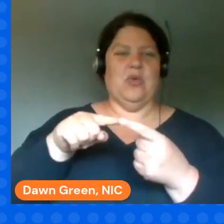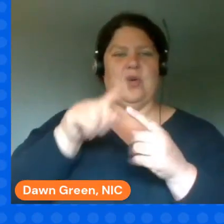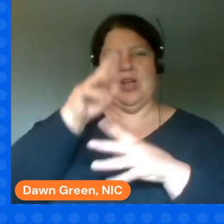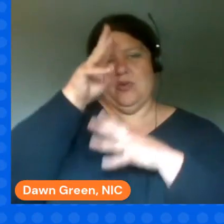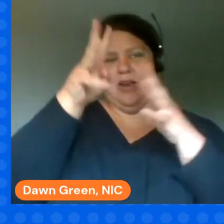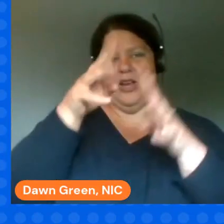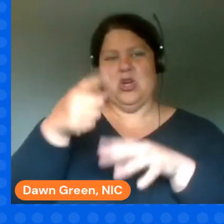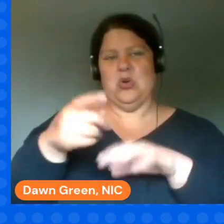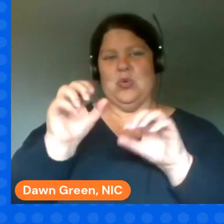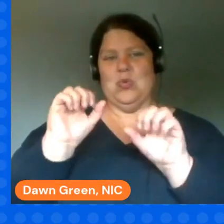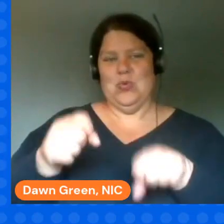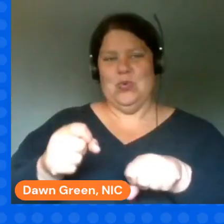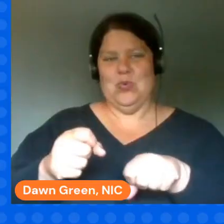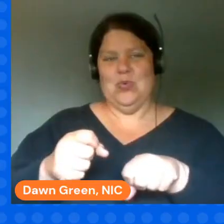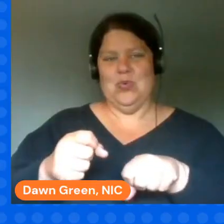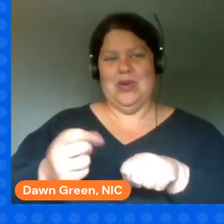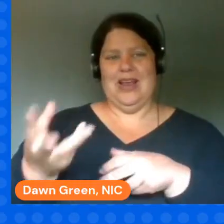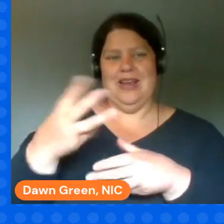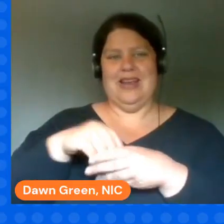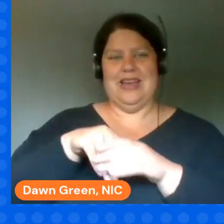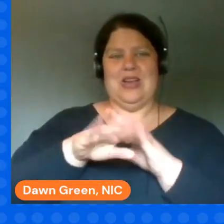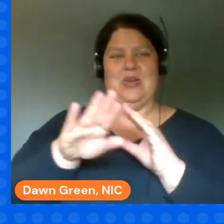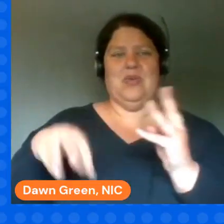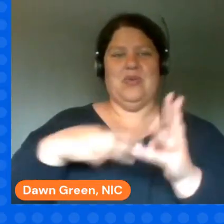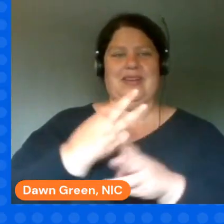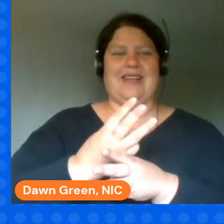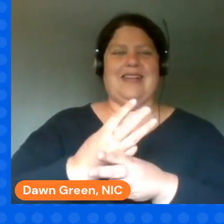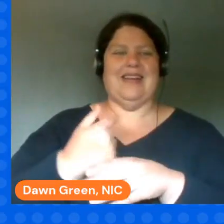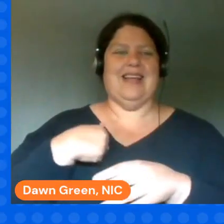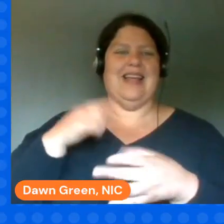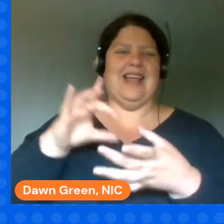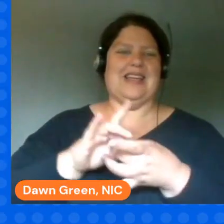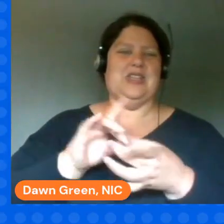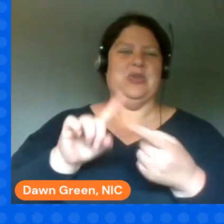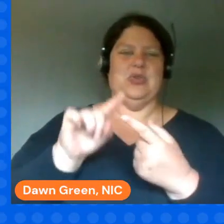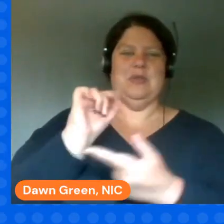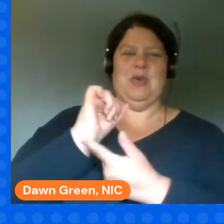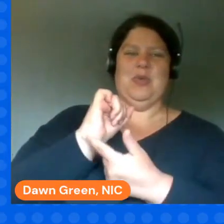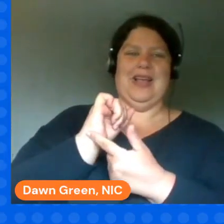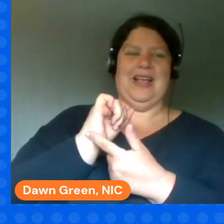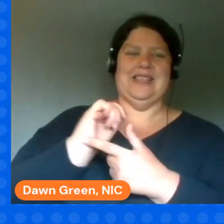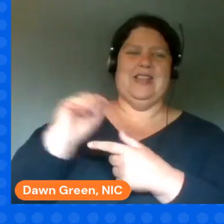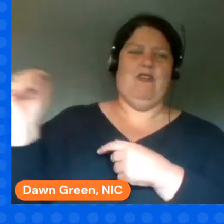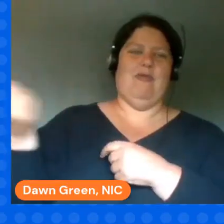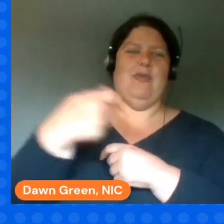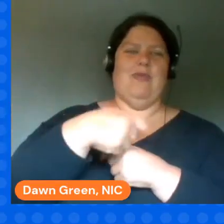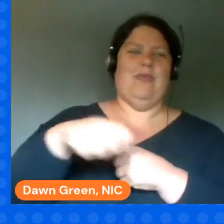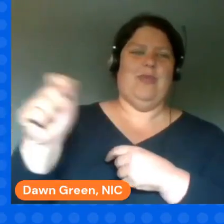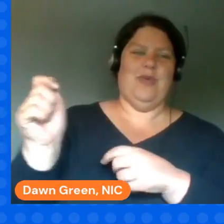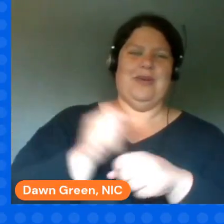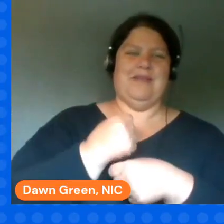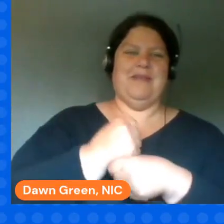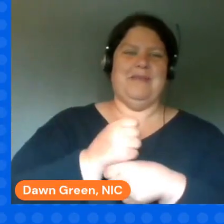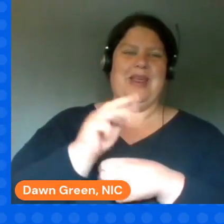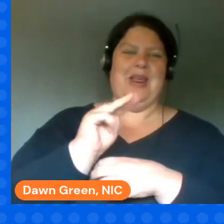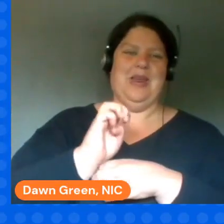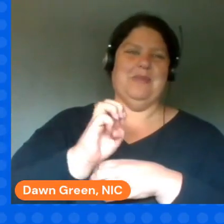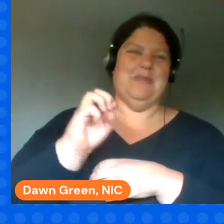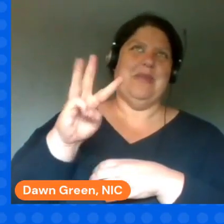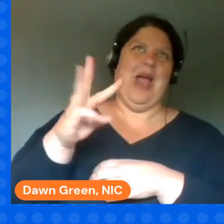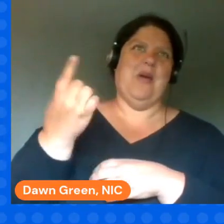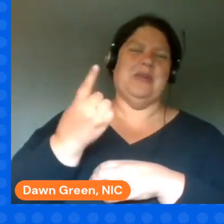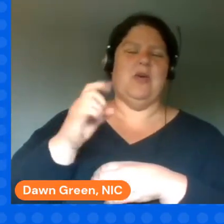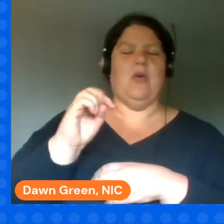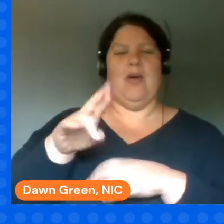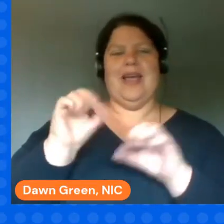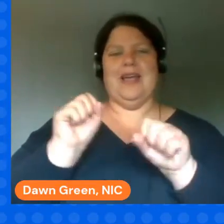your world. I actually like attached it to my wrist, and like when I was hitting a tennis ball, it was like meowing, or like you make a step counter. So it's